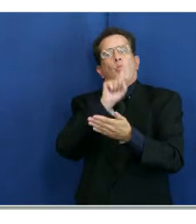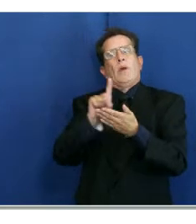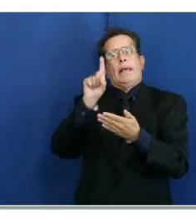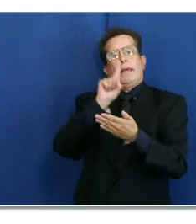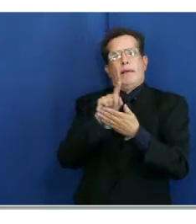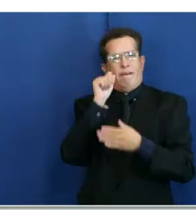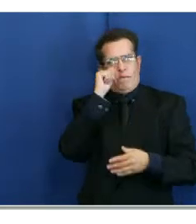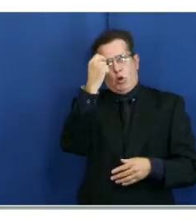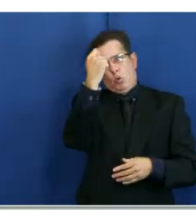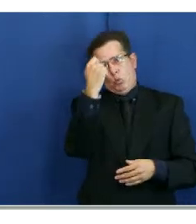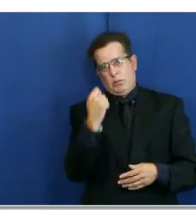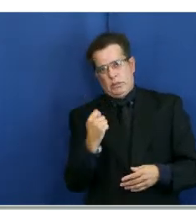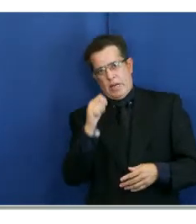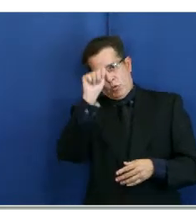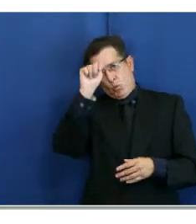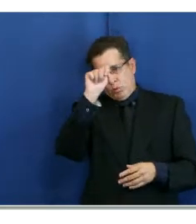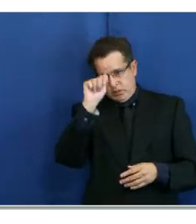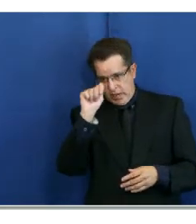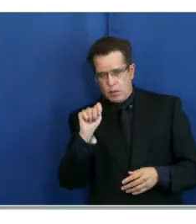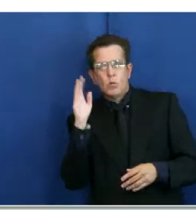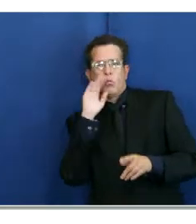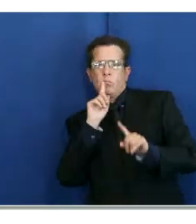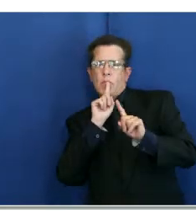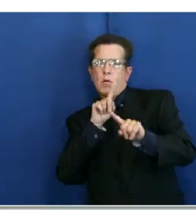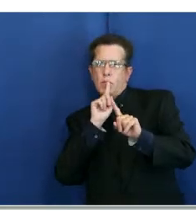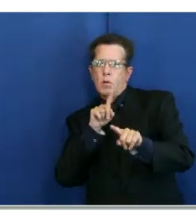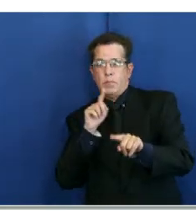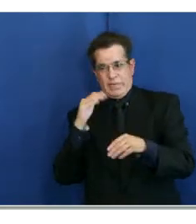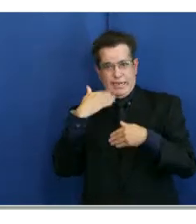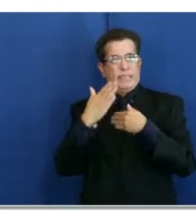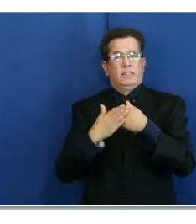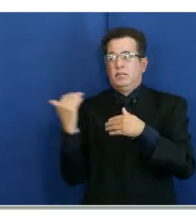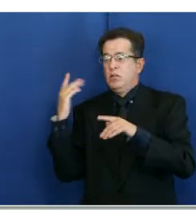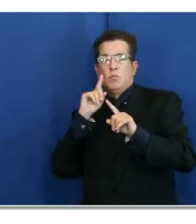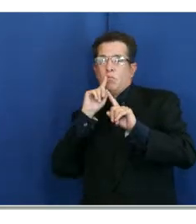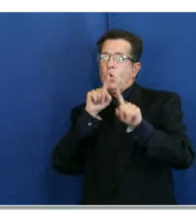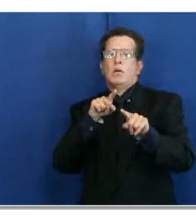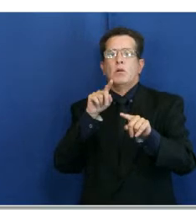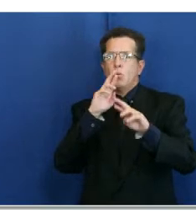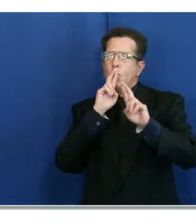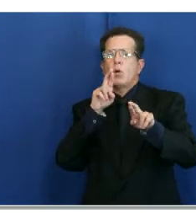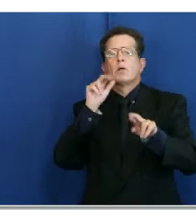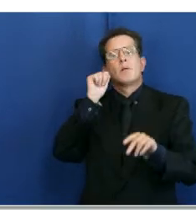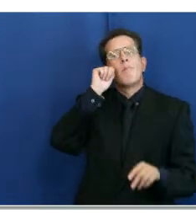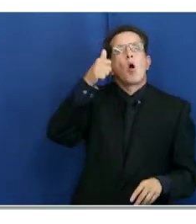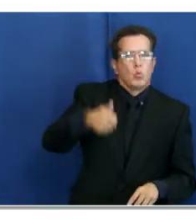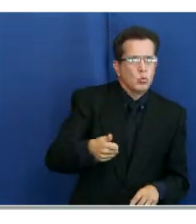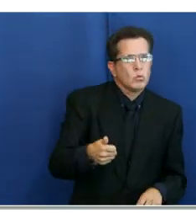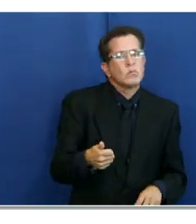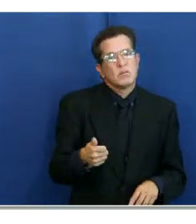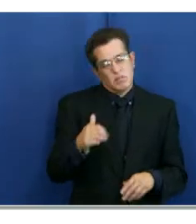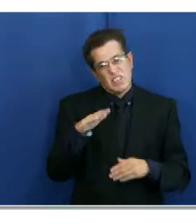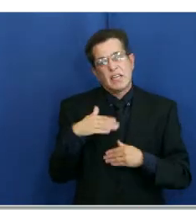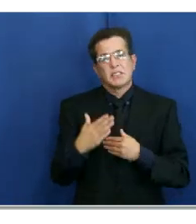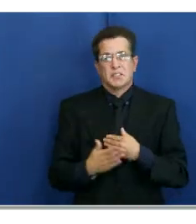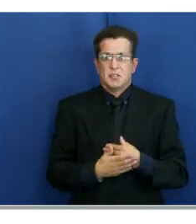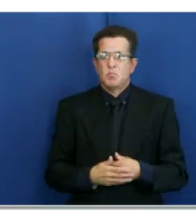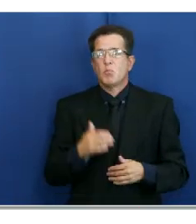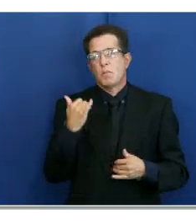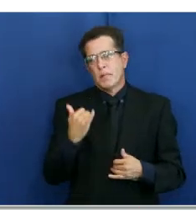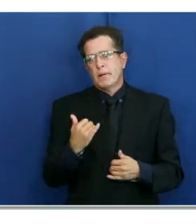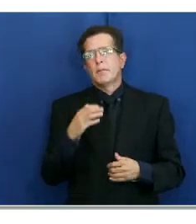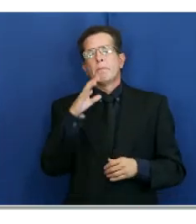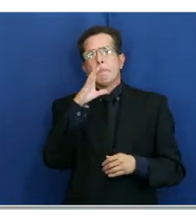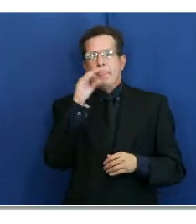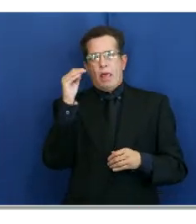on Tuesdays. So the next update will be tomorrow. Now, sectors